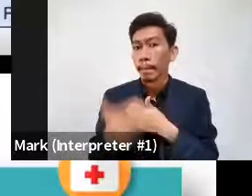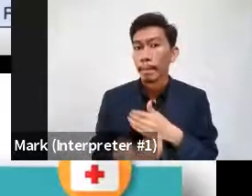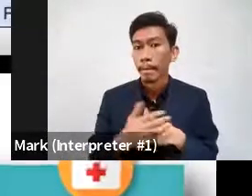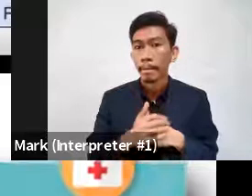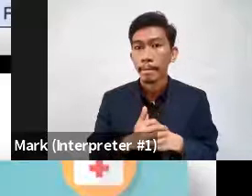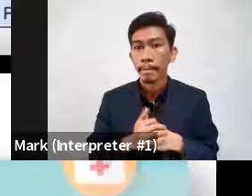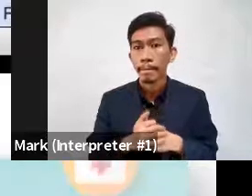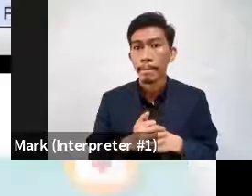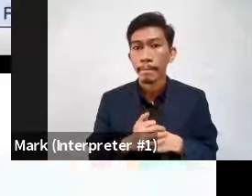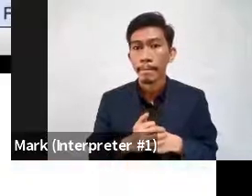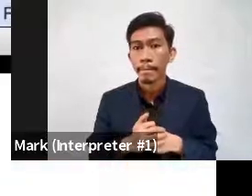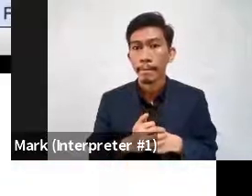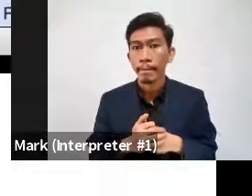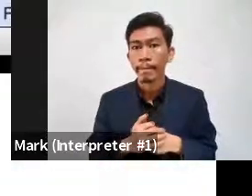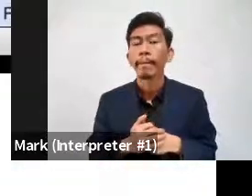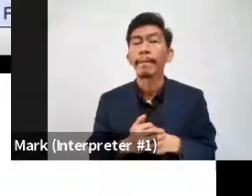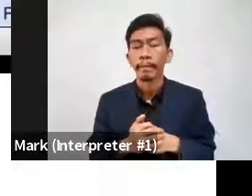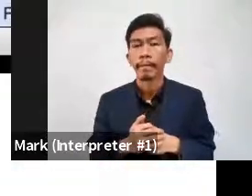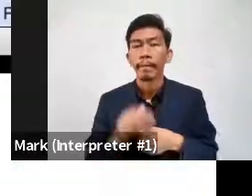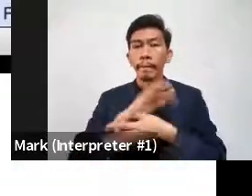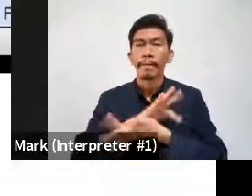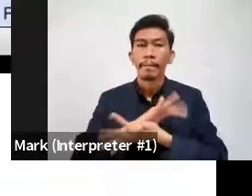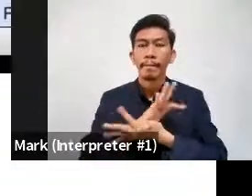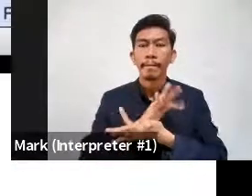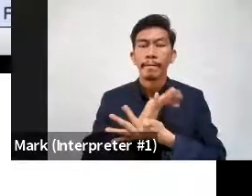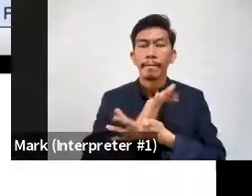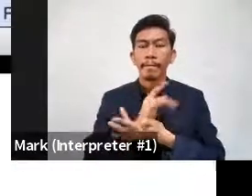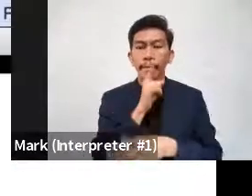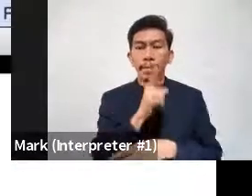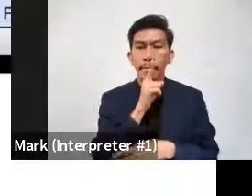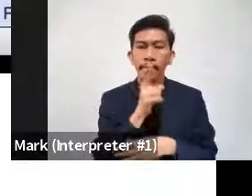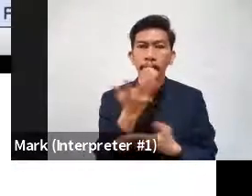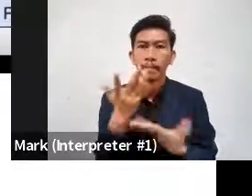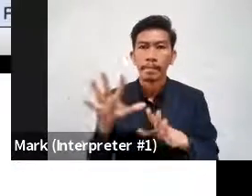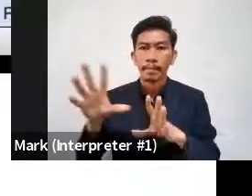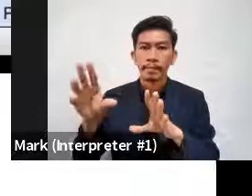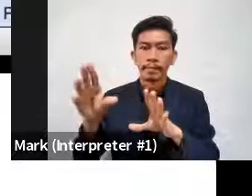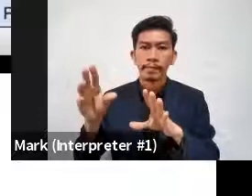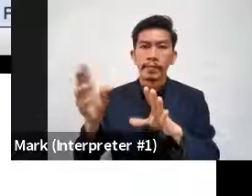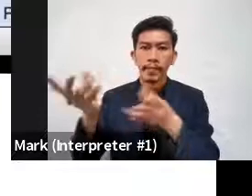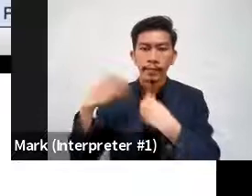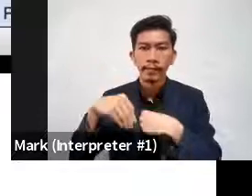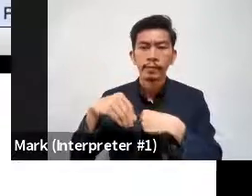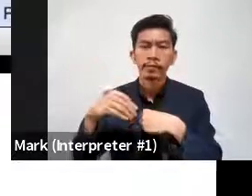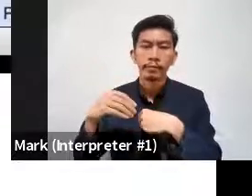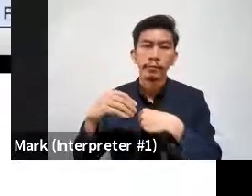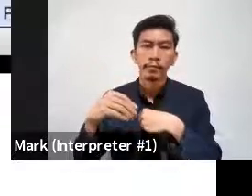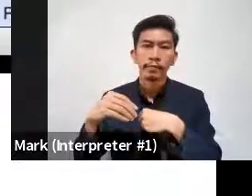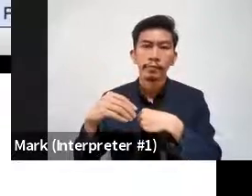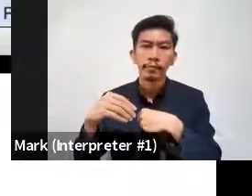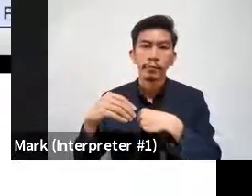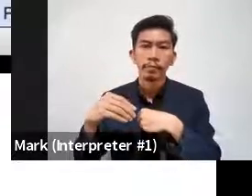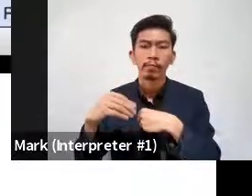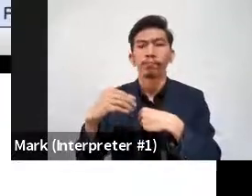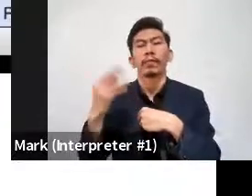know that the COVID has actually provided us some